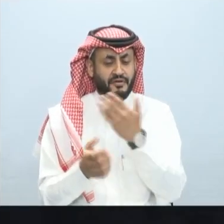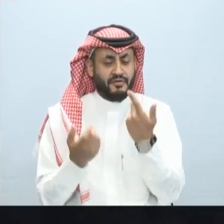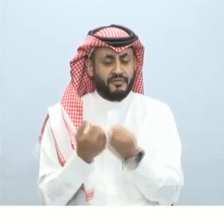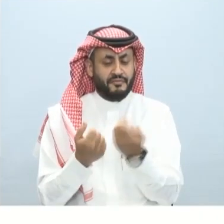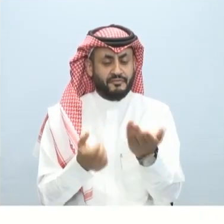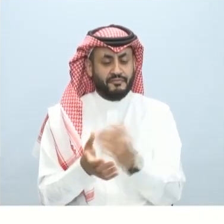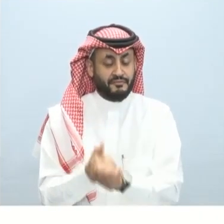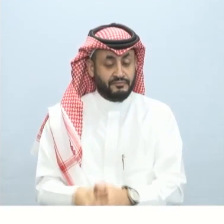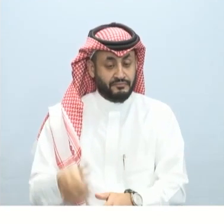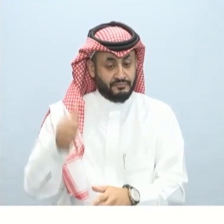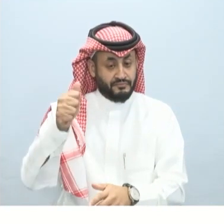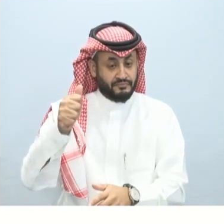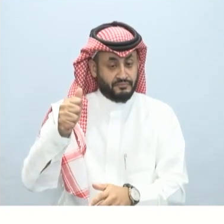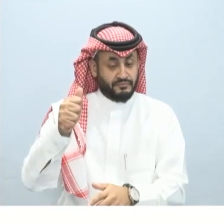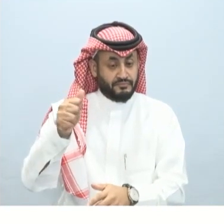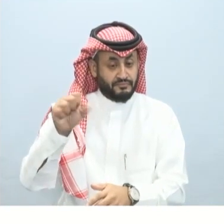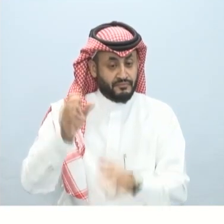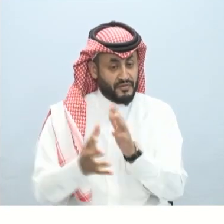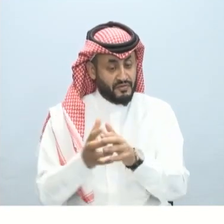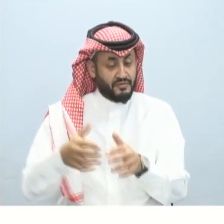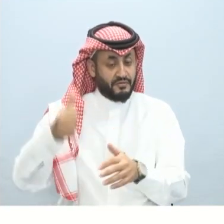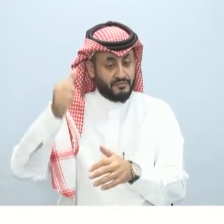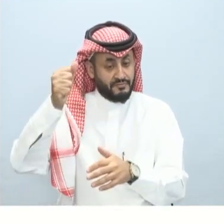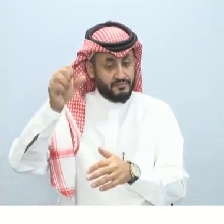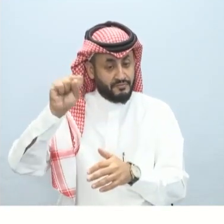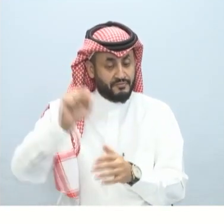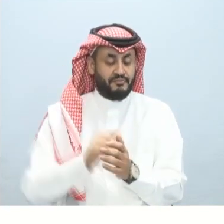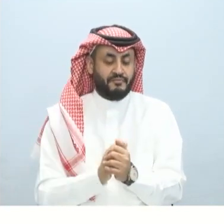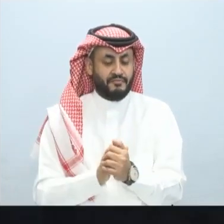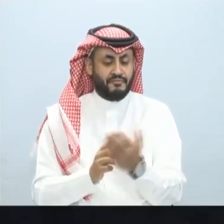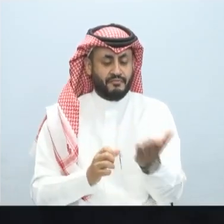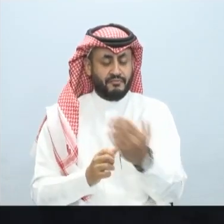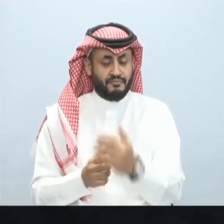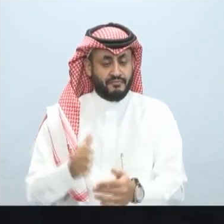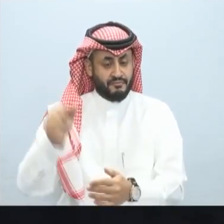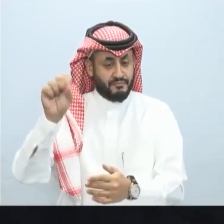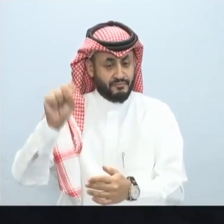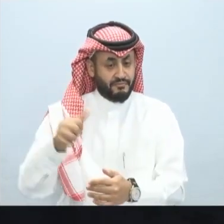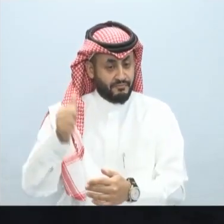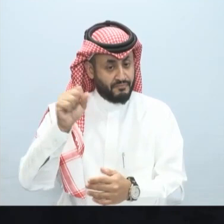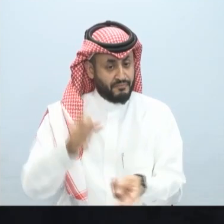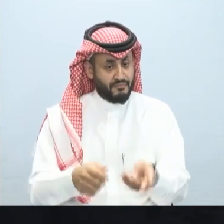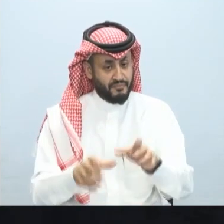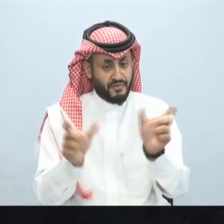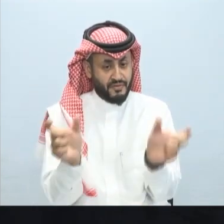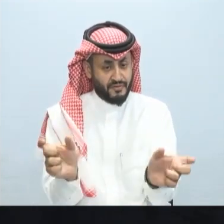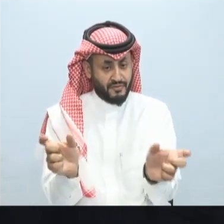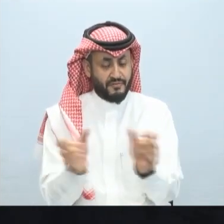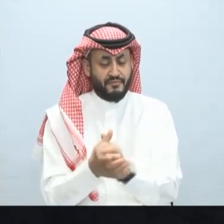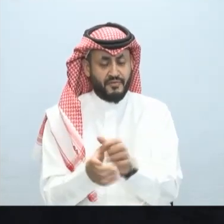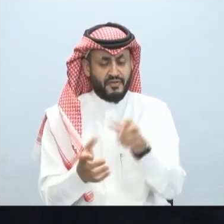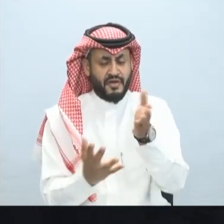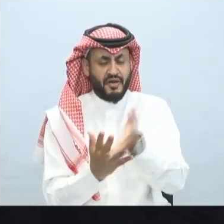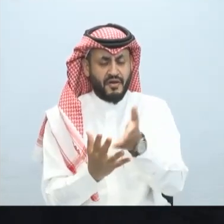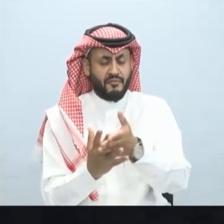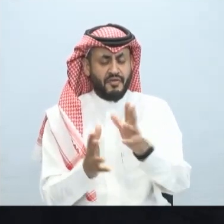have here, this is used to compare two things that are equal. If I'm going to use this structure just to show that we